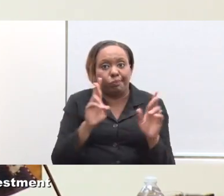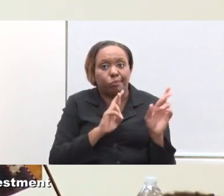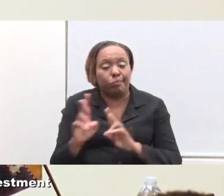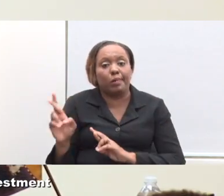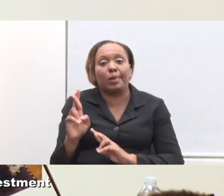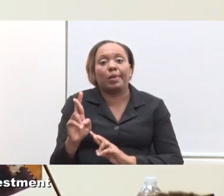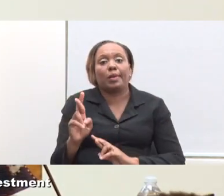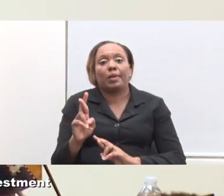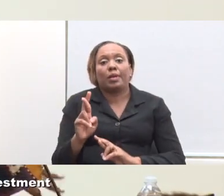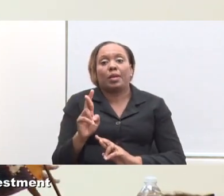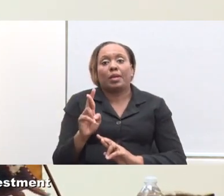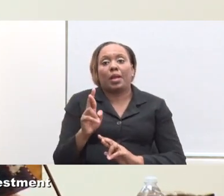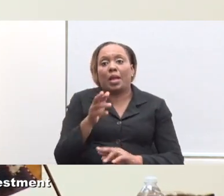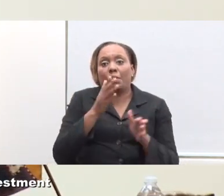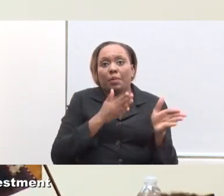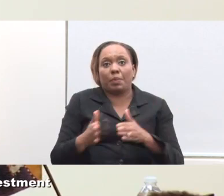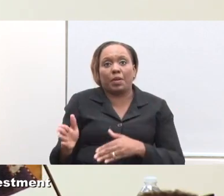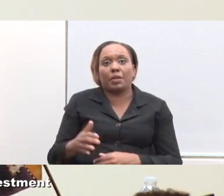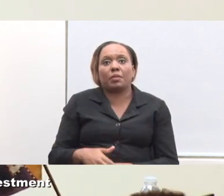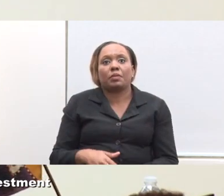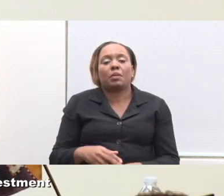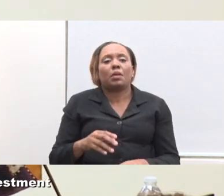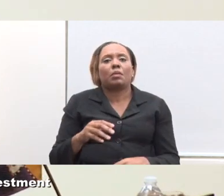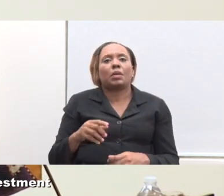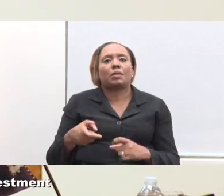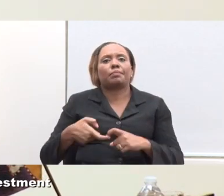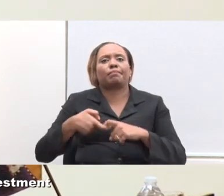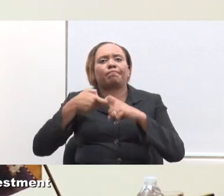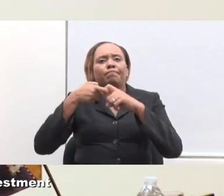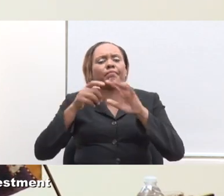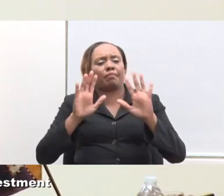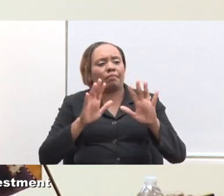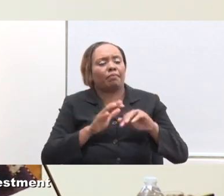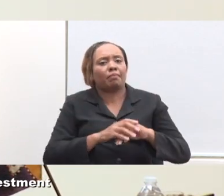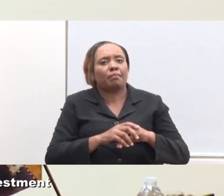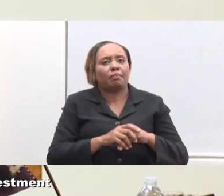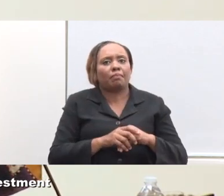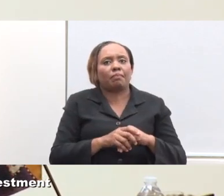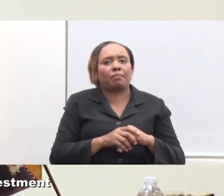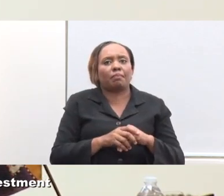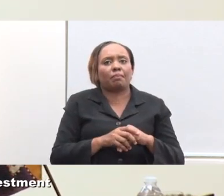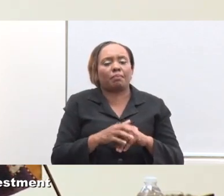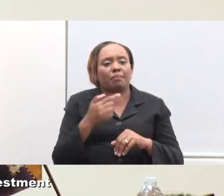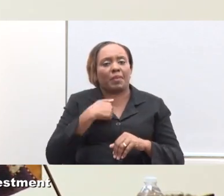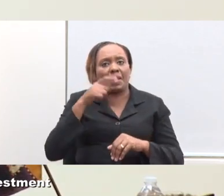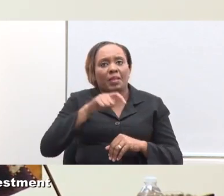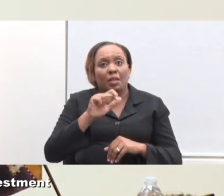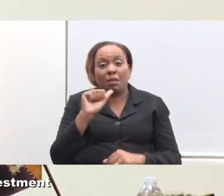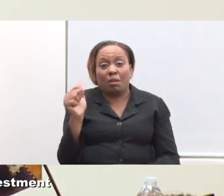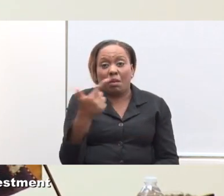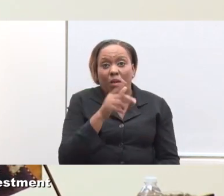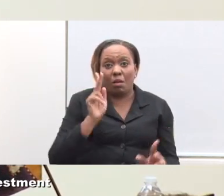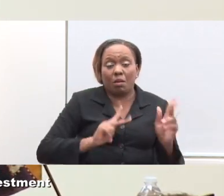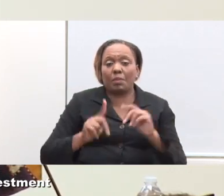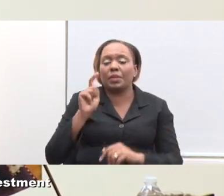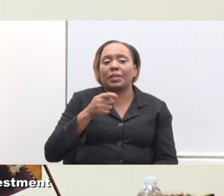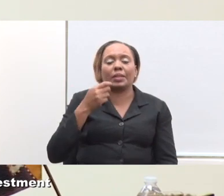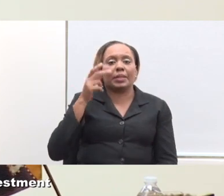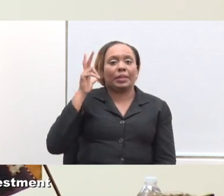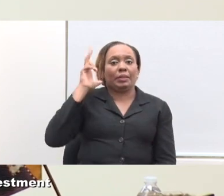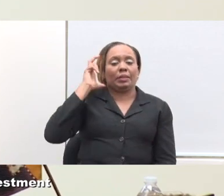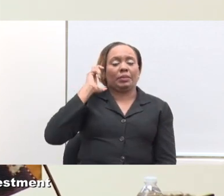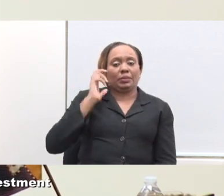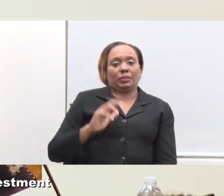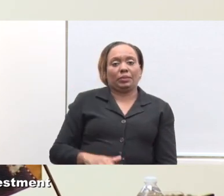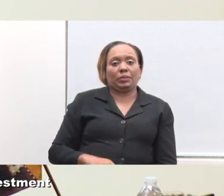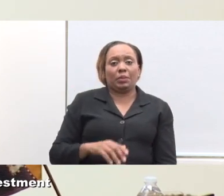among you. And while I'm at this, let me just say tangentially that I need everybody to listen to these things, and